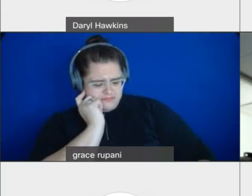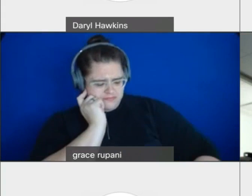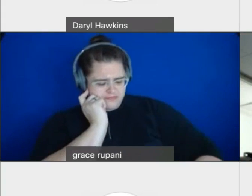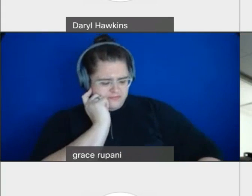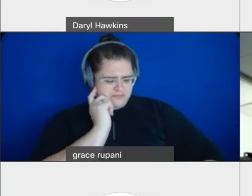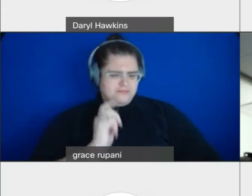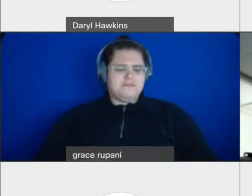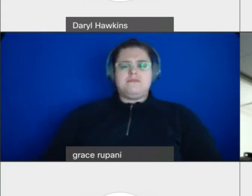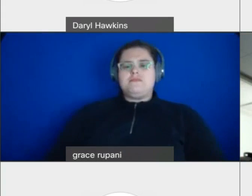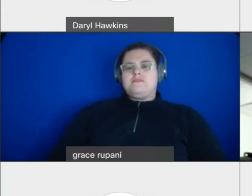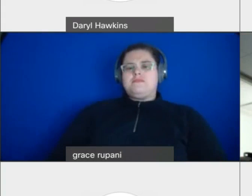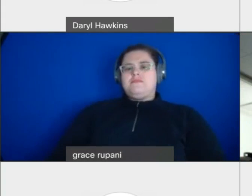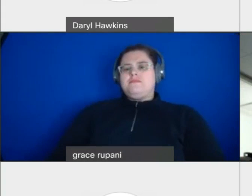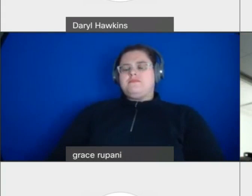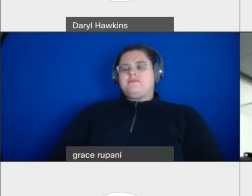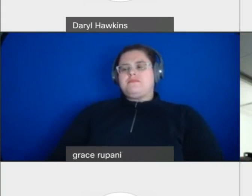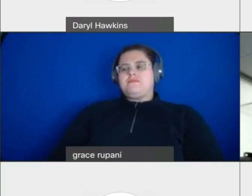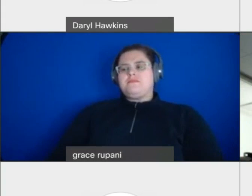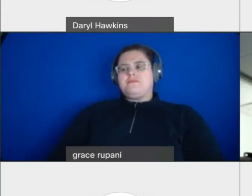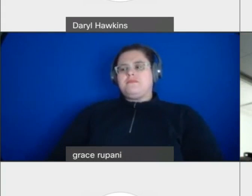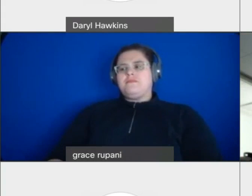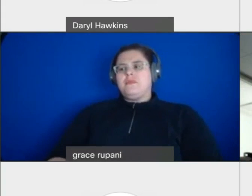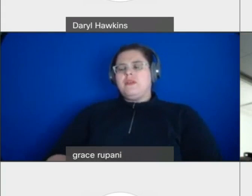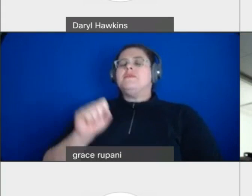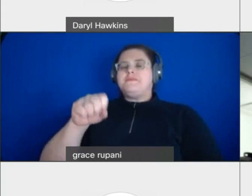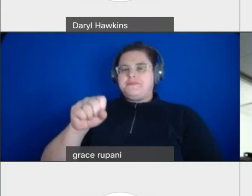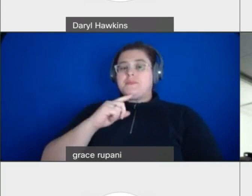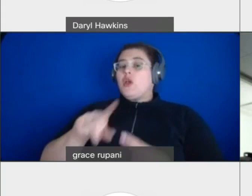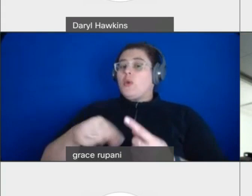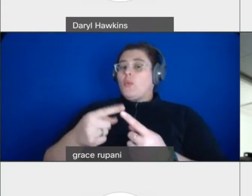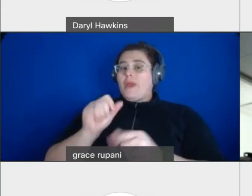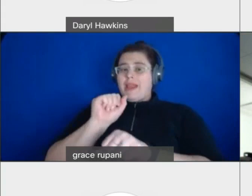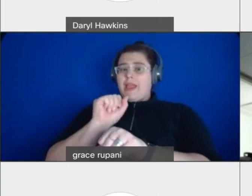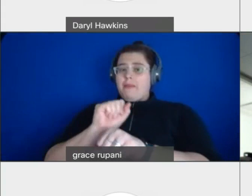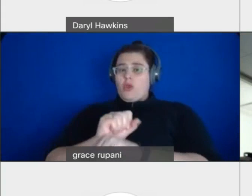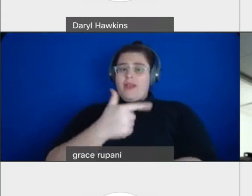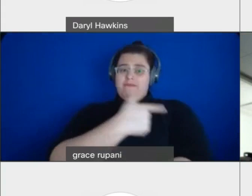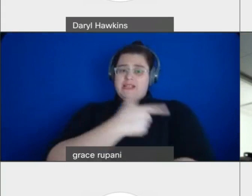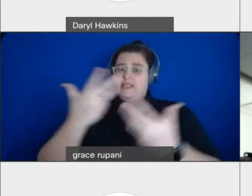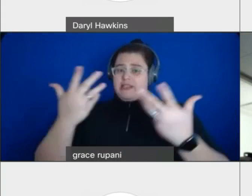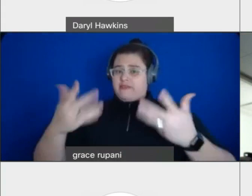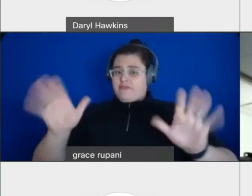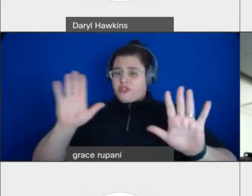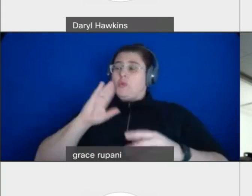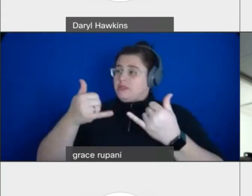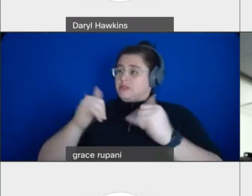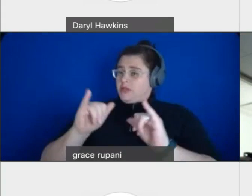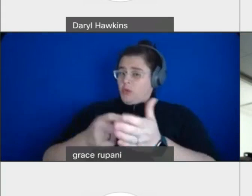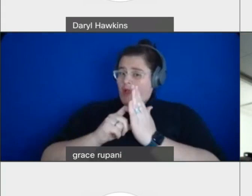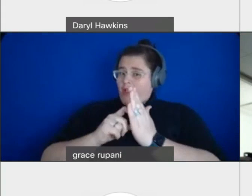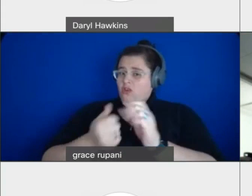Sure. When an employee is vaccinated, will they still need to be tested for COVID? Yes. So